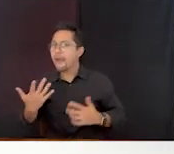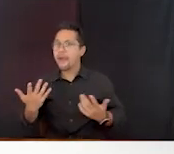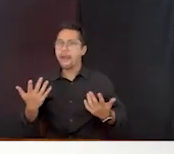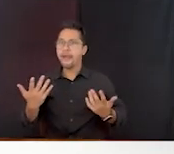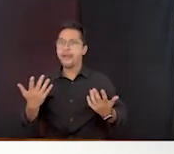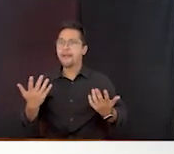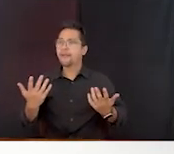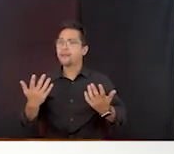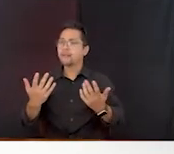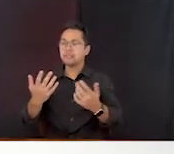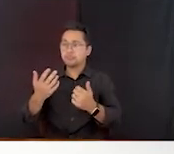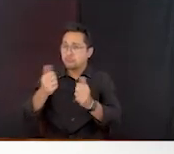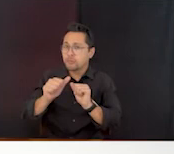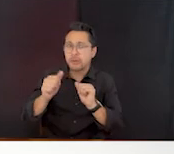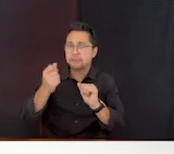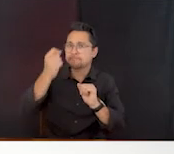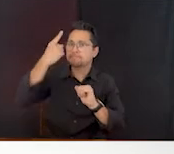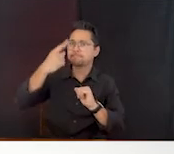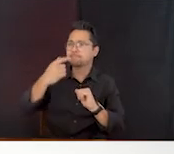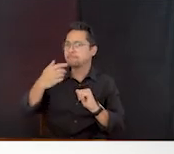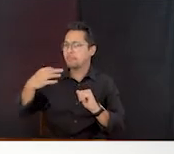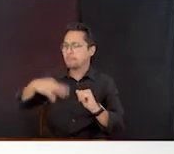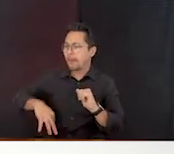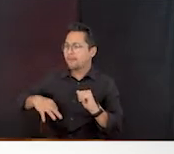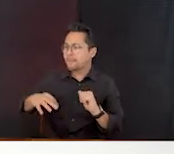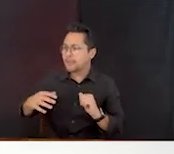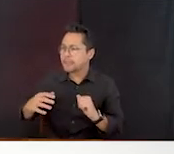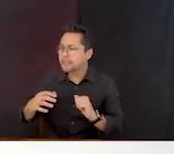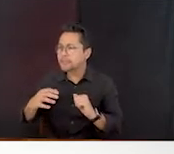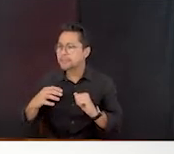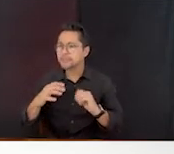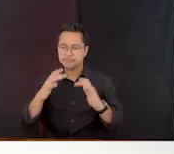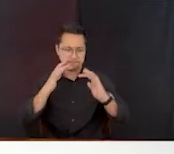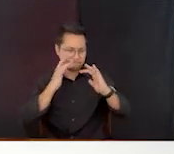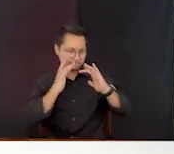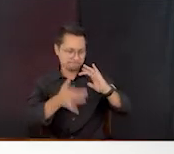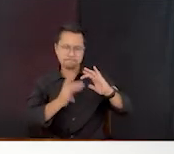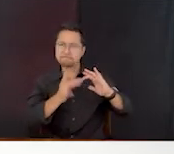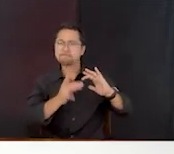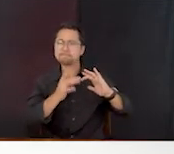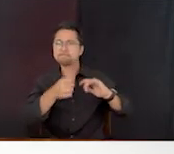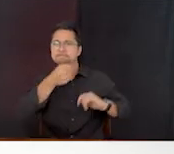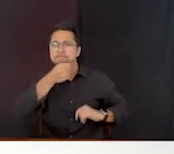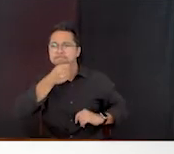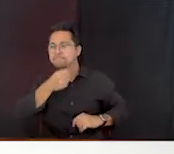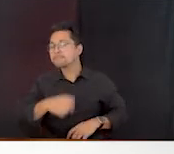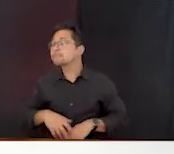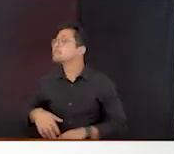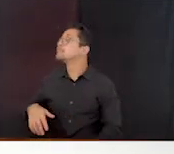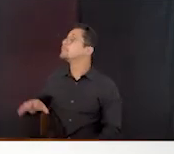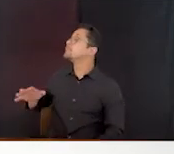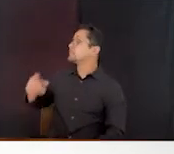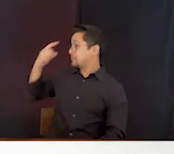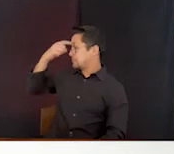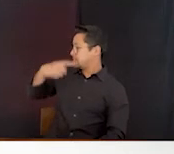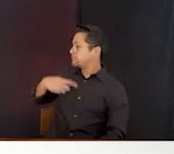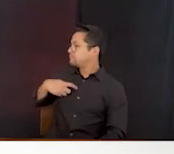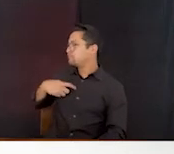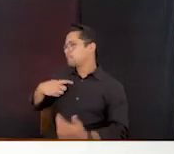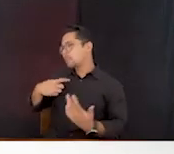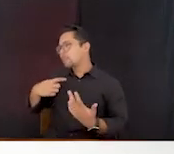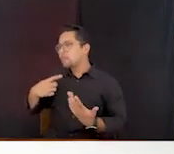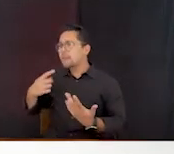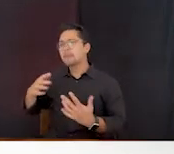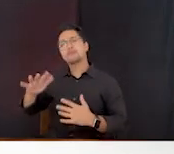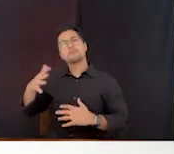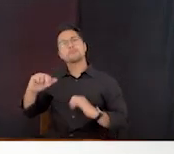trying to better understand the benefits of getting interactions? I feel that it was